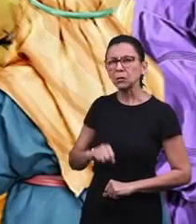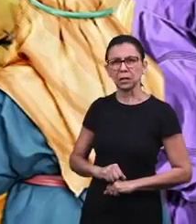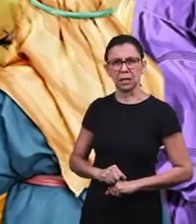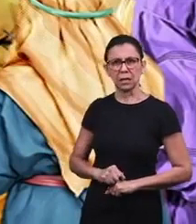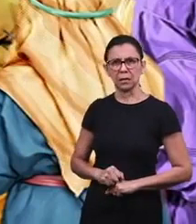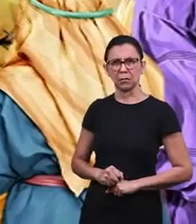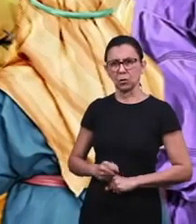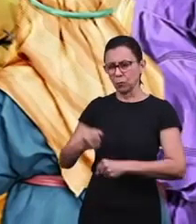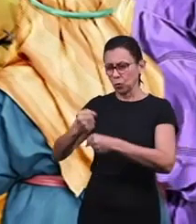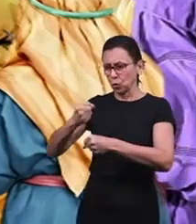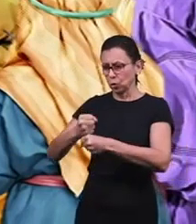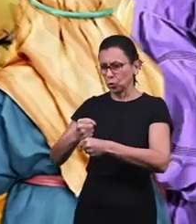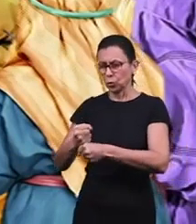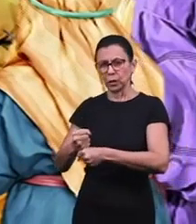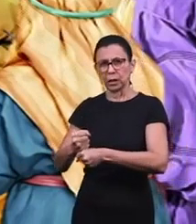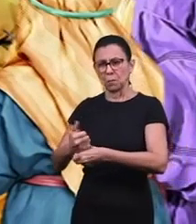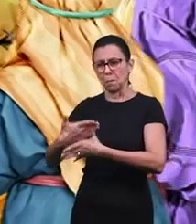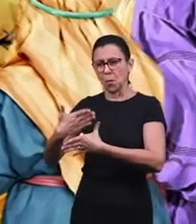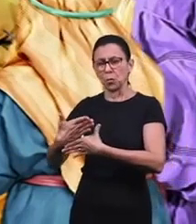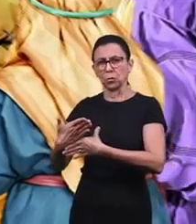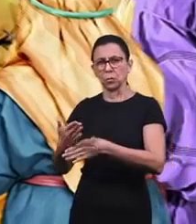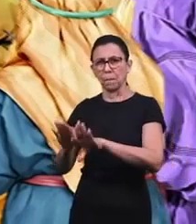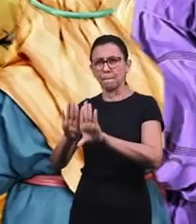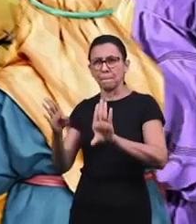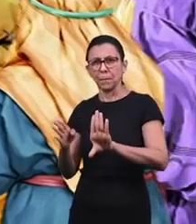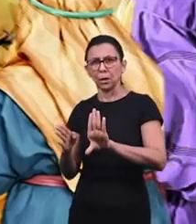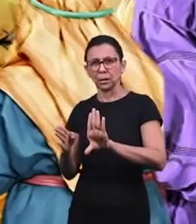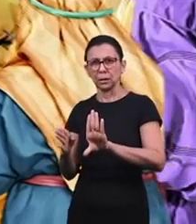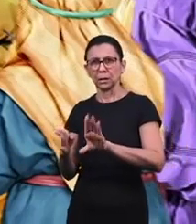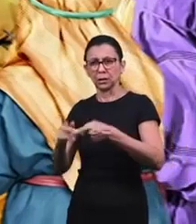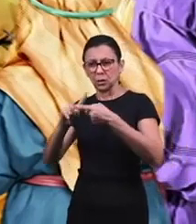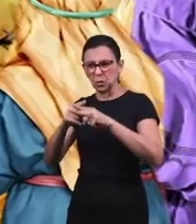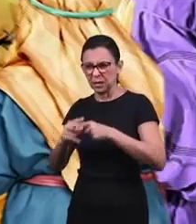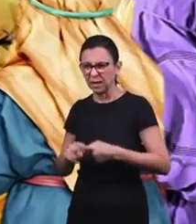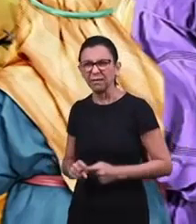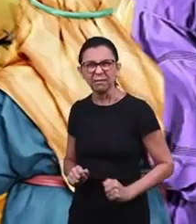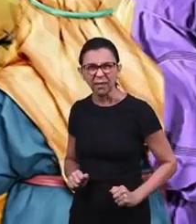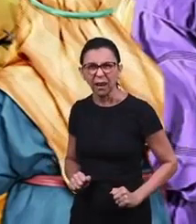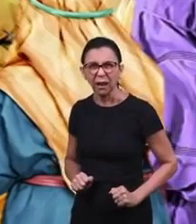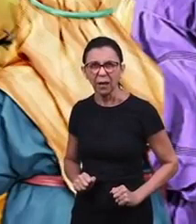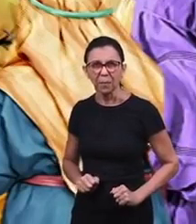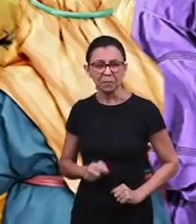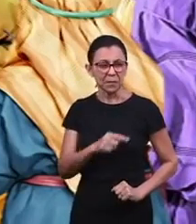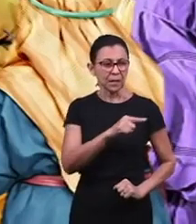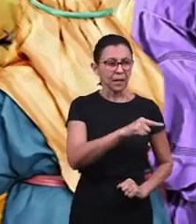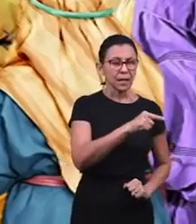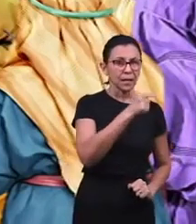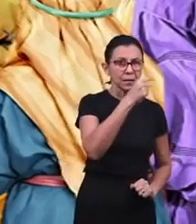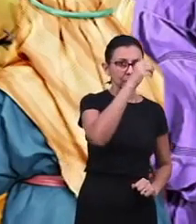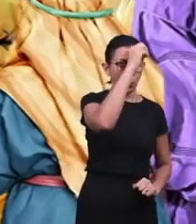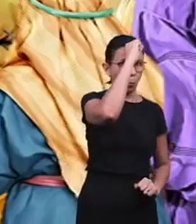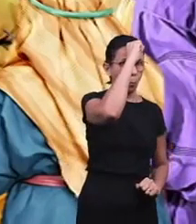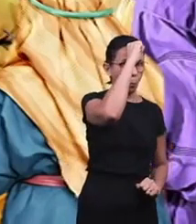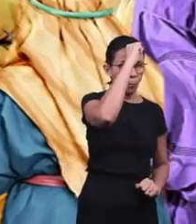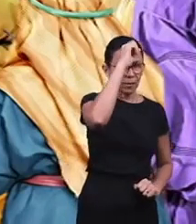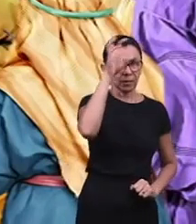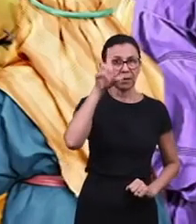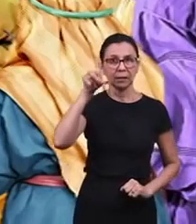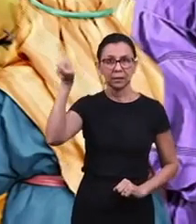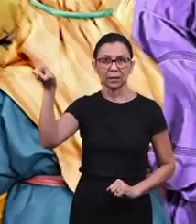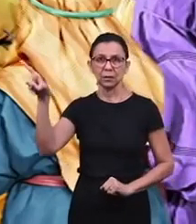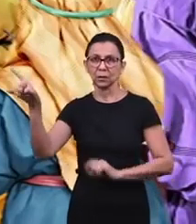build the walls again? But they didn't know that the Lord had everything planned for them and had prepared all things for